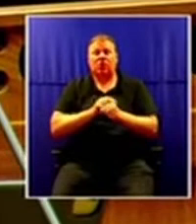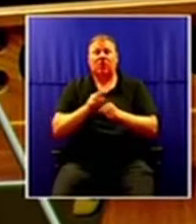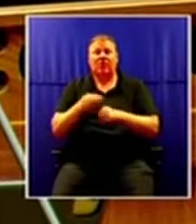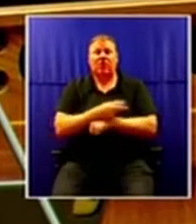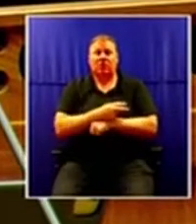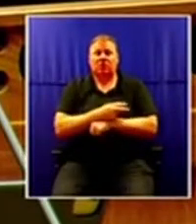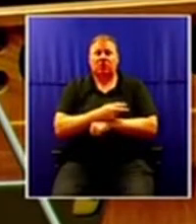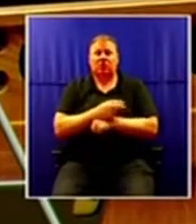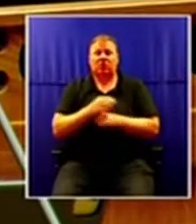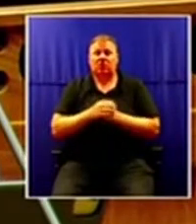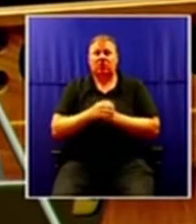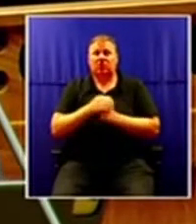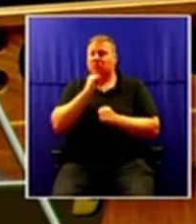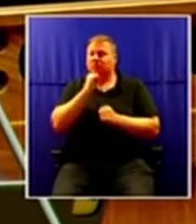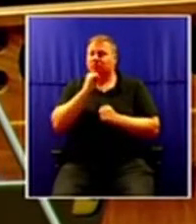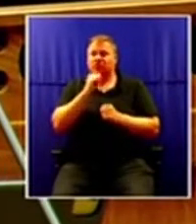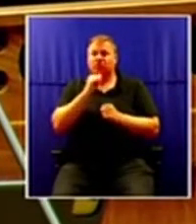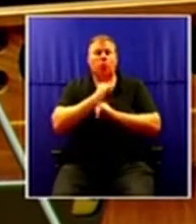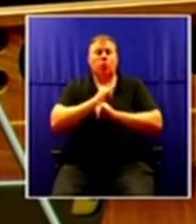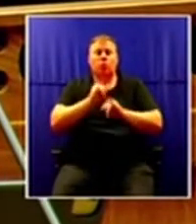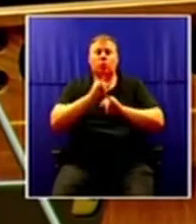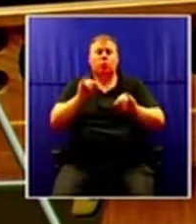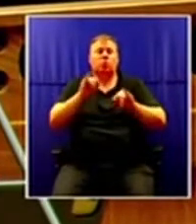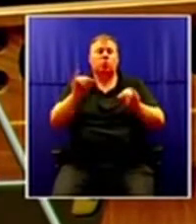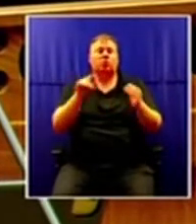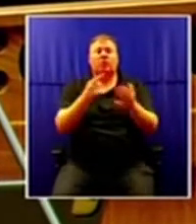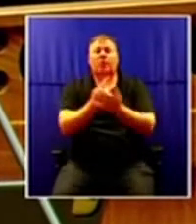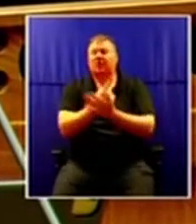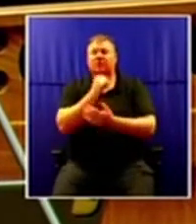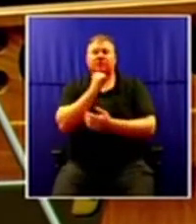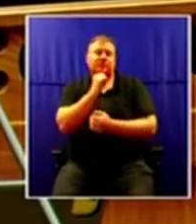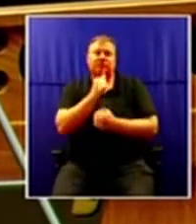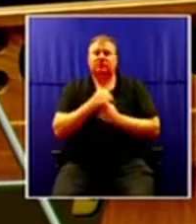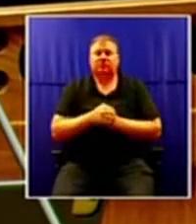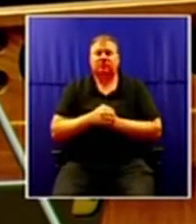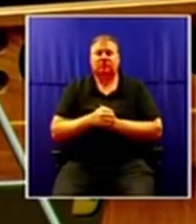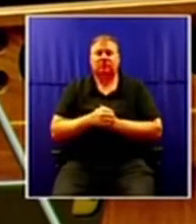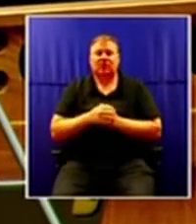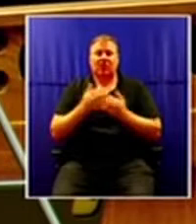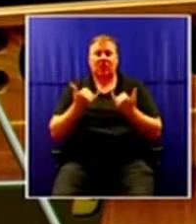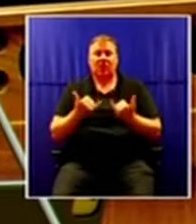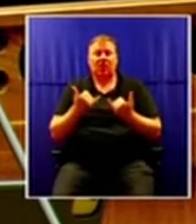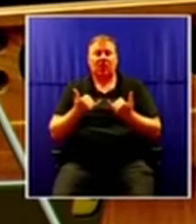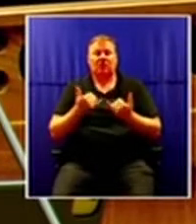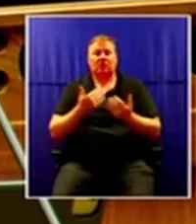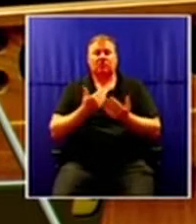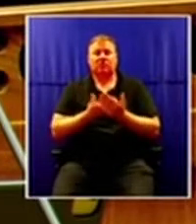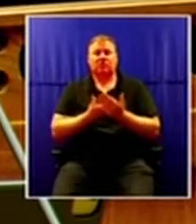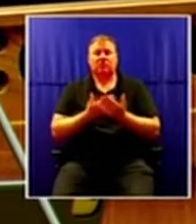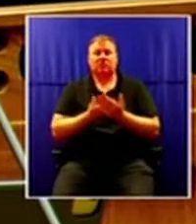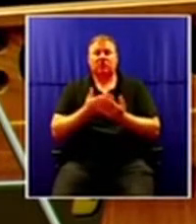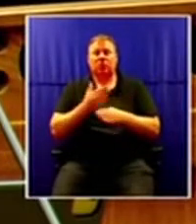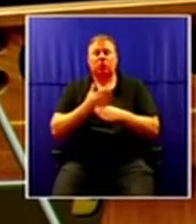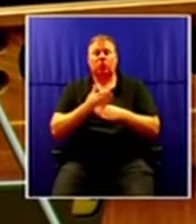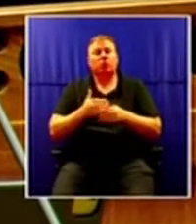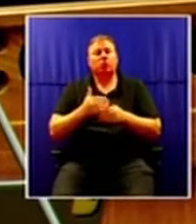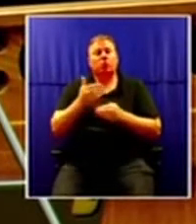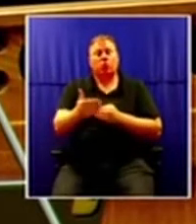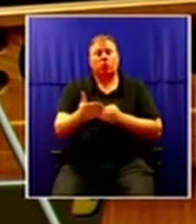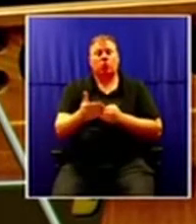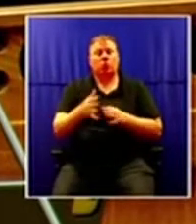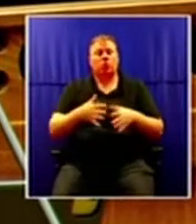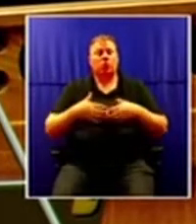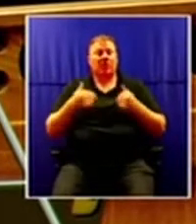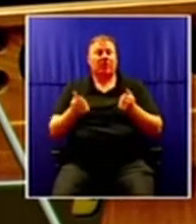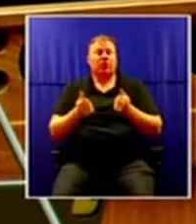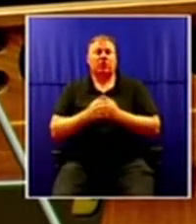an even greater toll, that we are now able to work towards a recovery, that